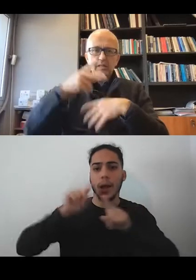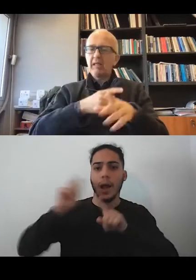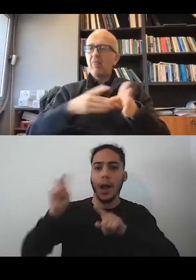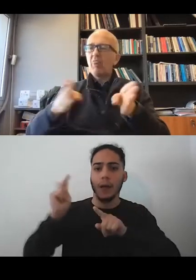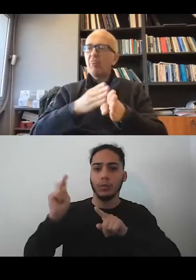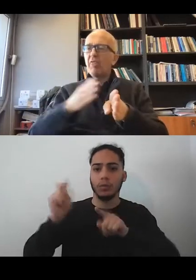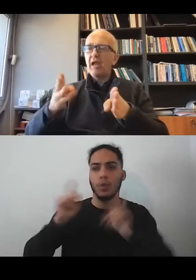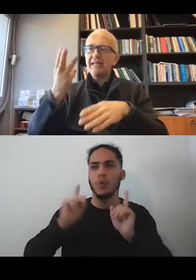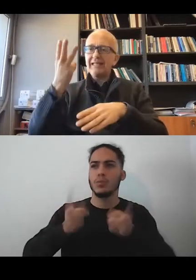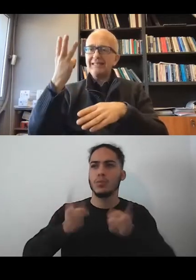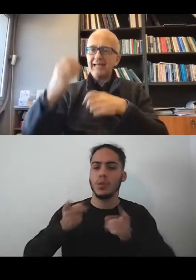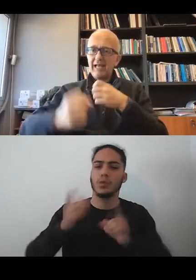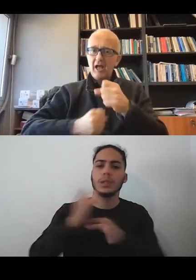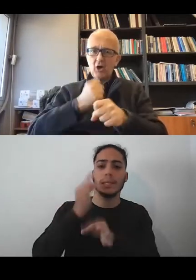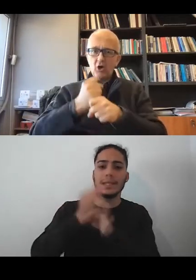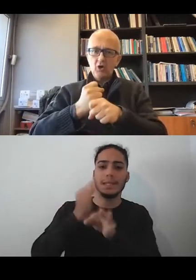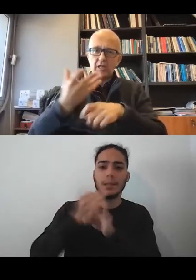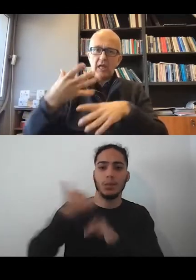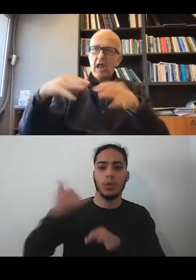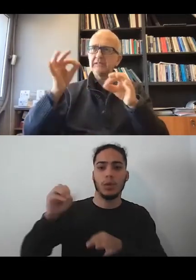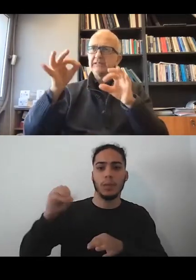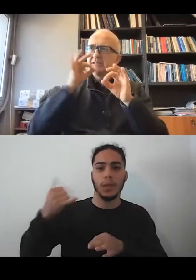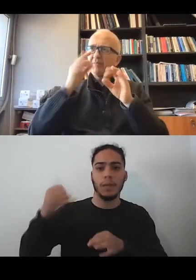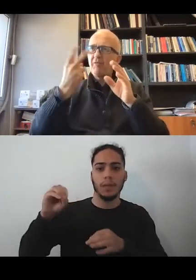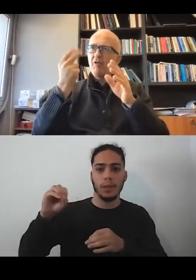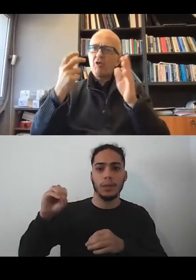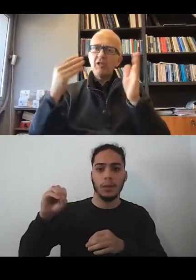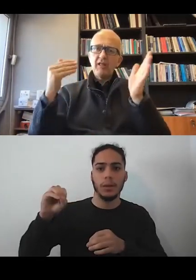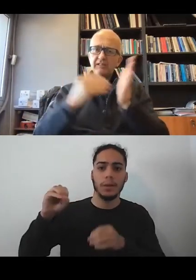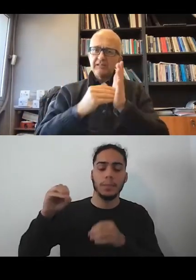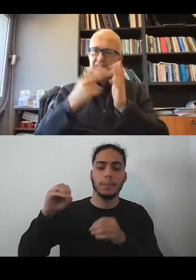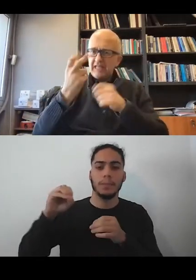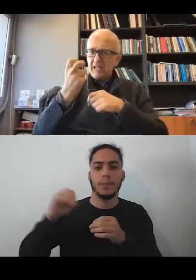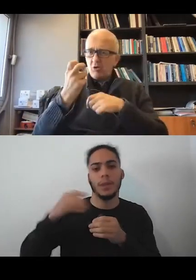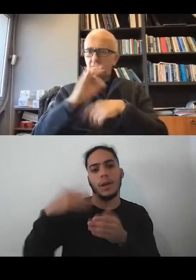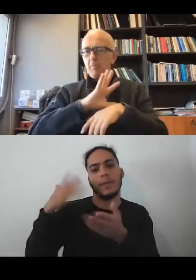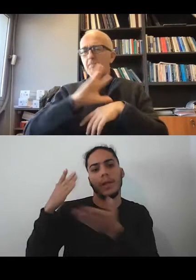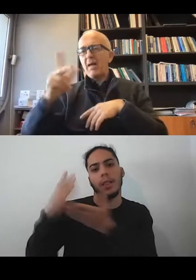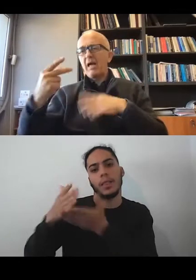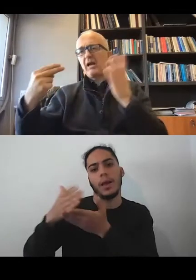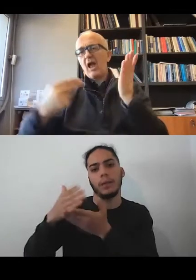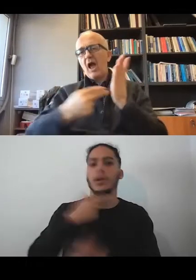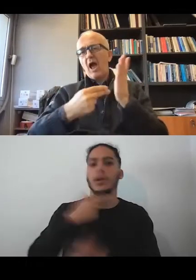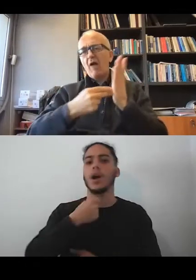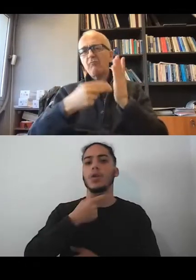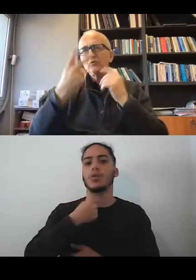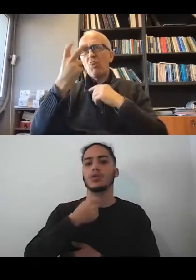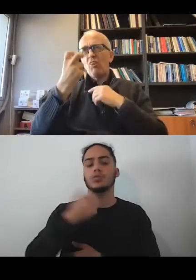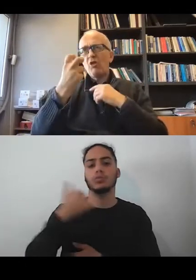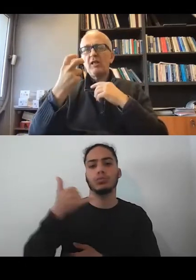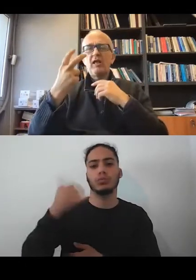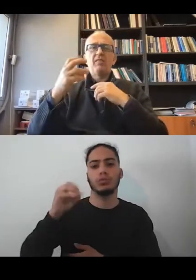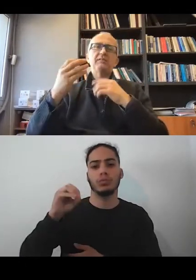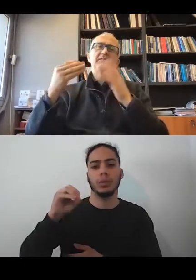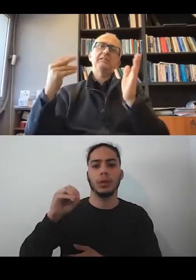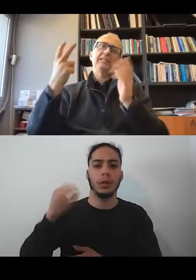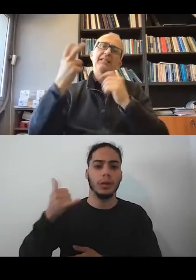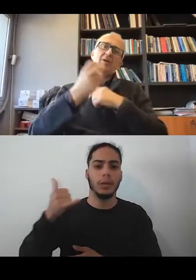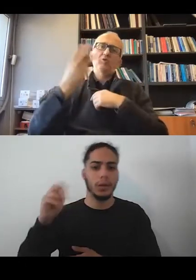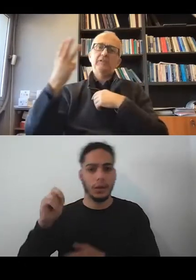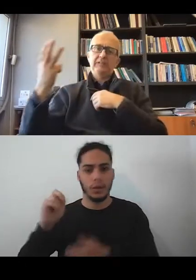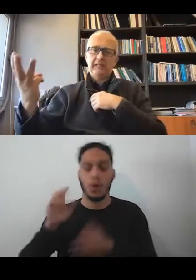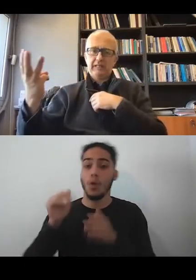September 2020 and goes until August 2023. We are almost at the middle of the